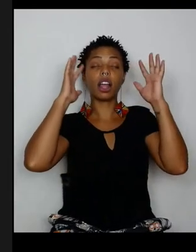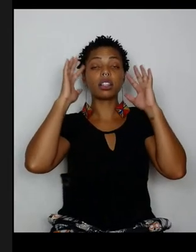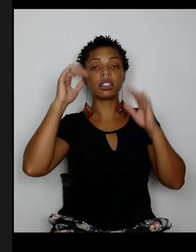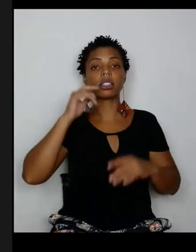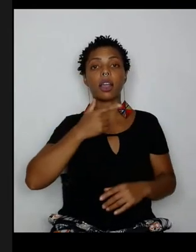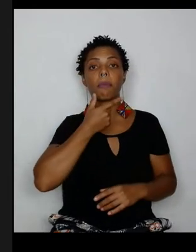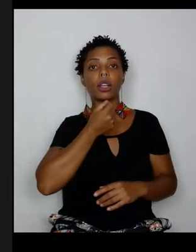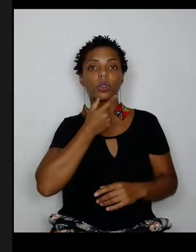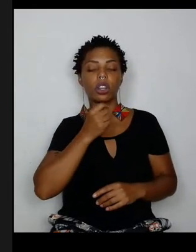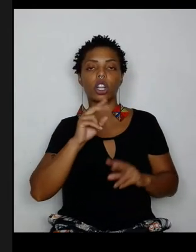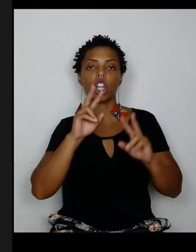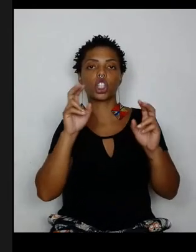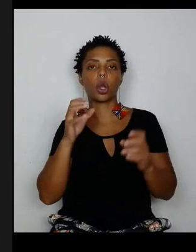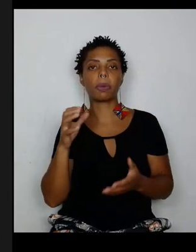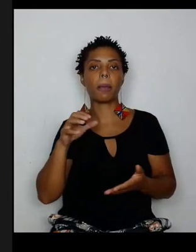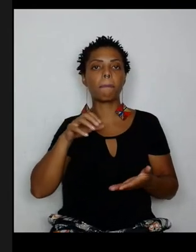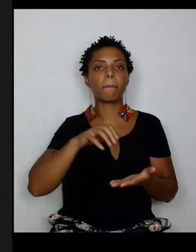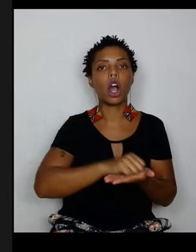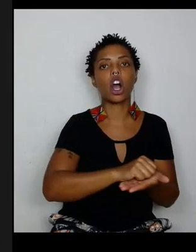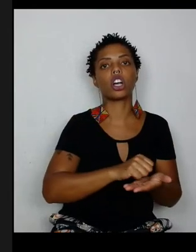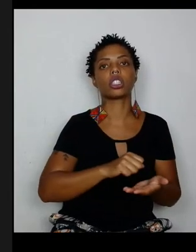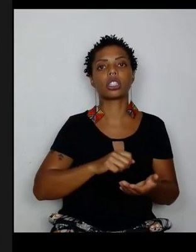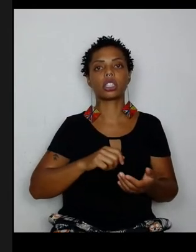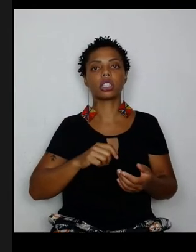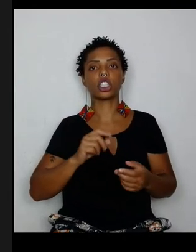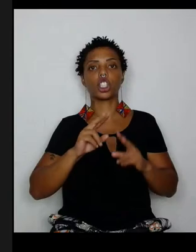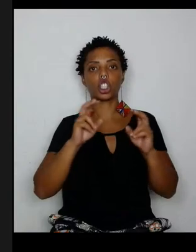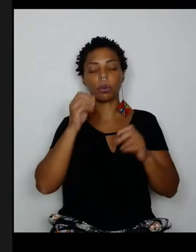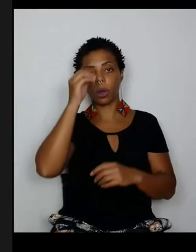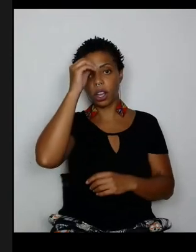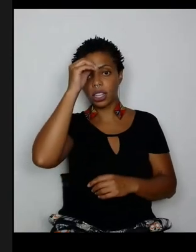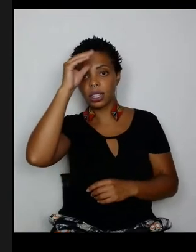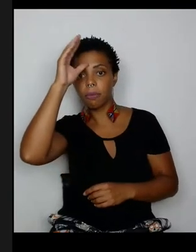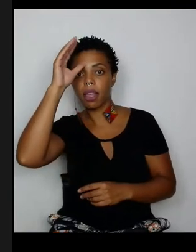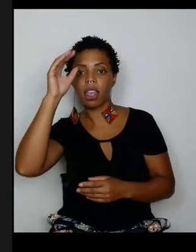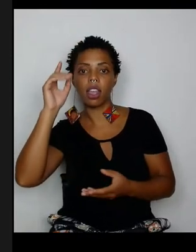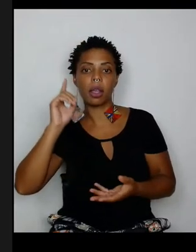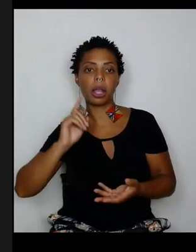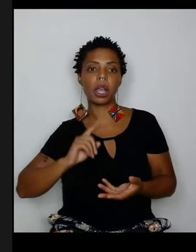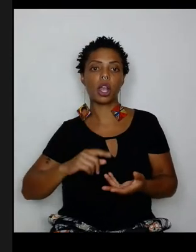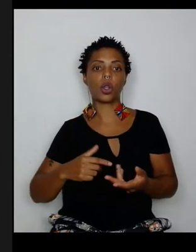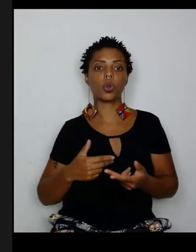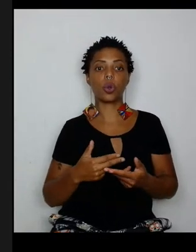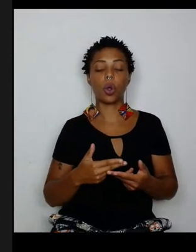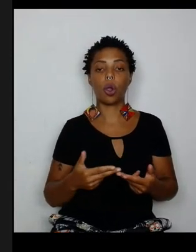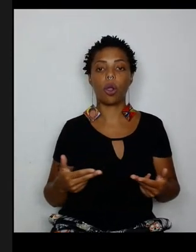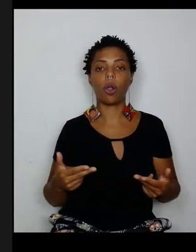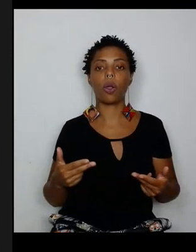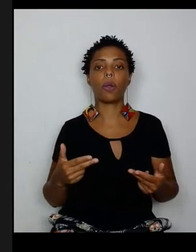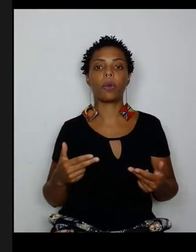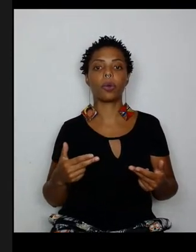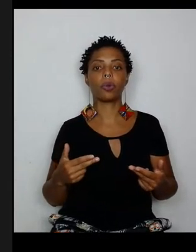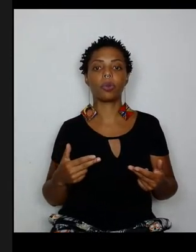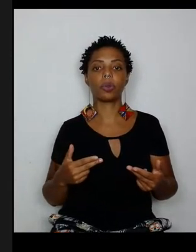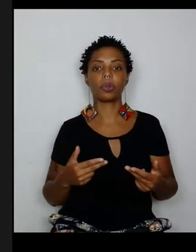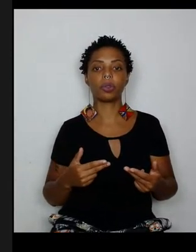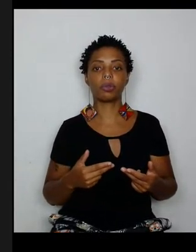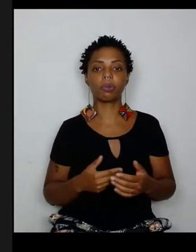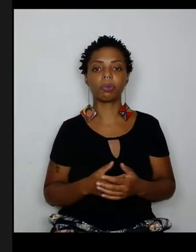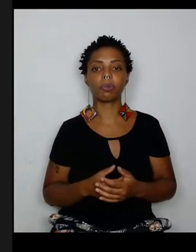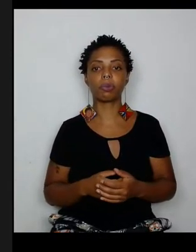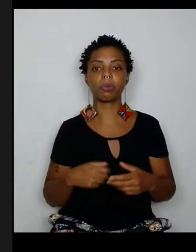givens but you have to evaluate or determine the value of the